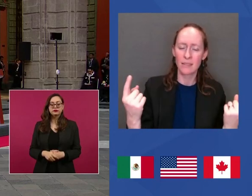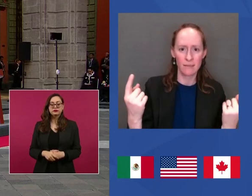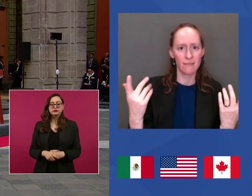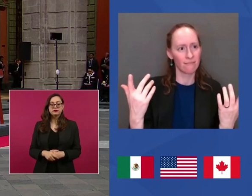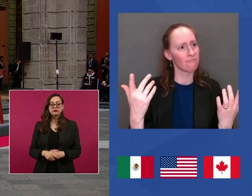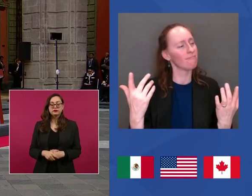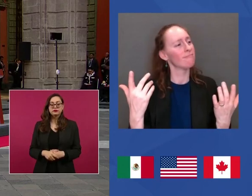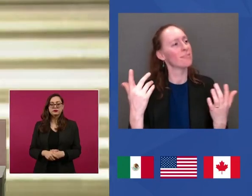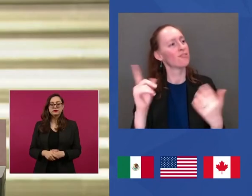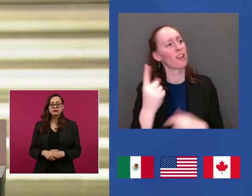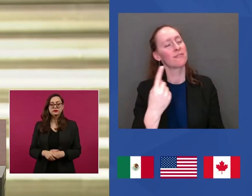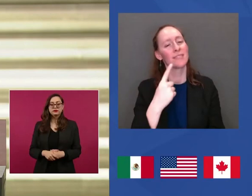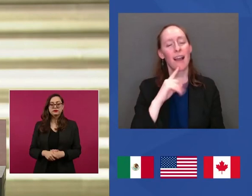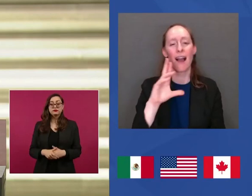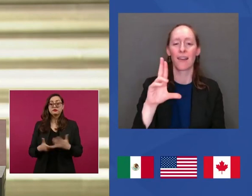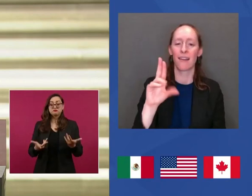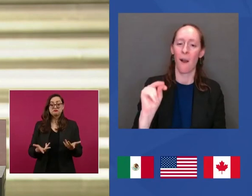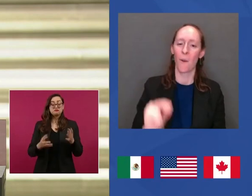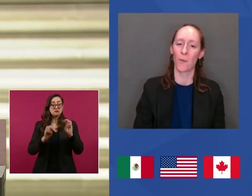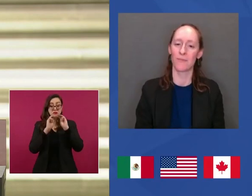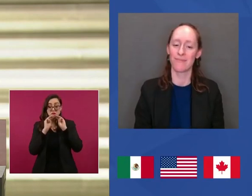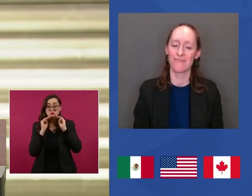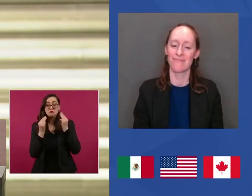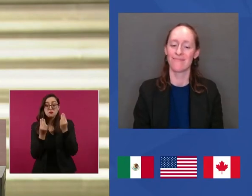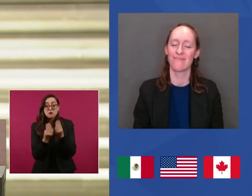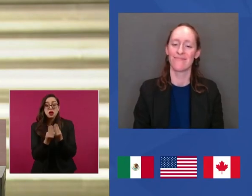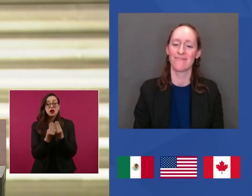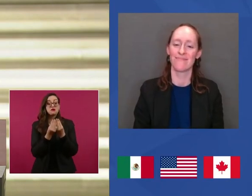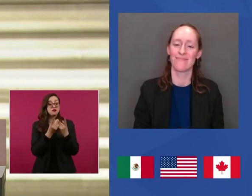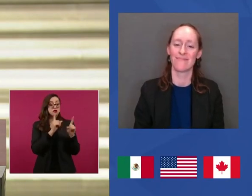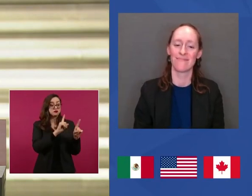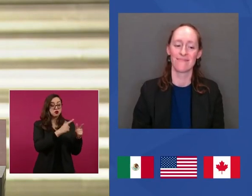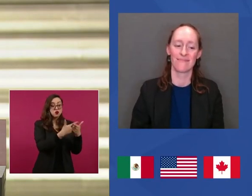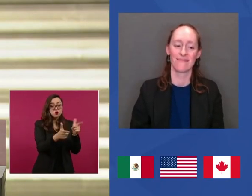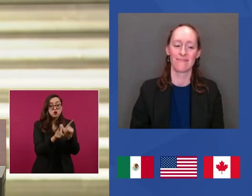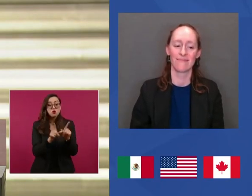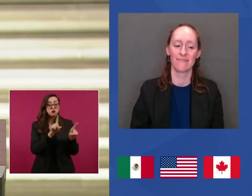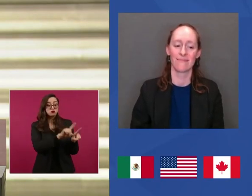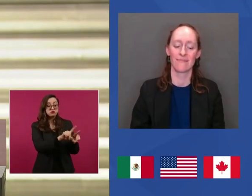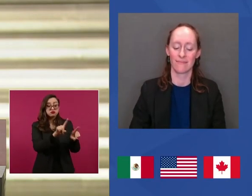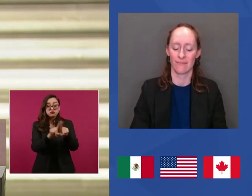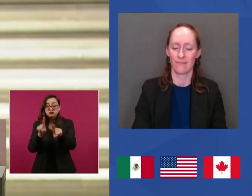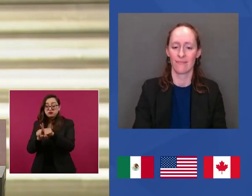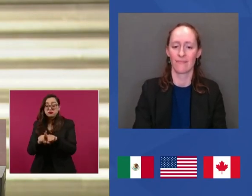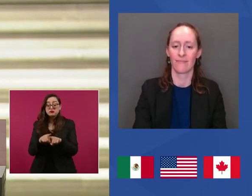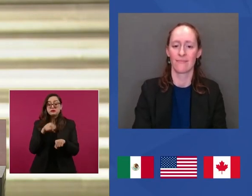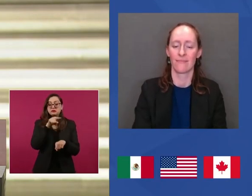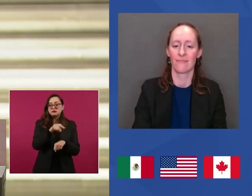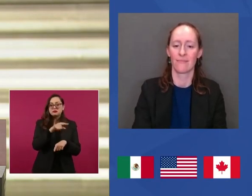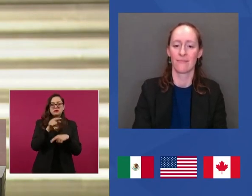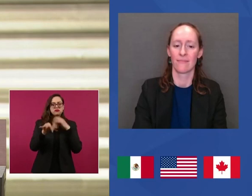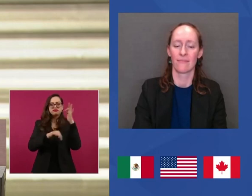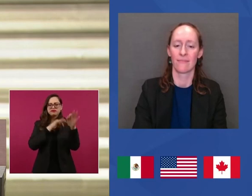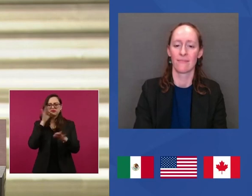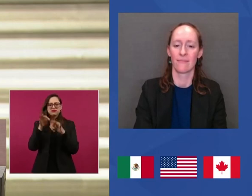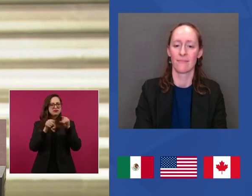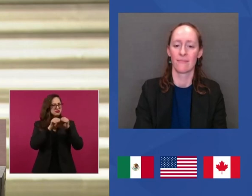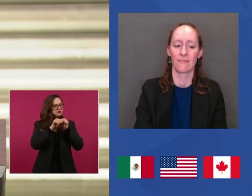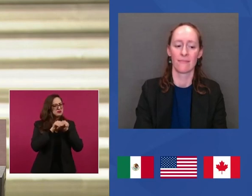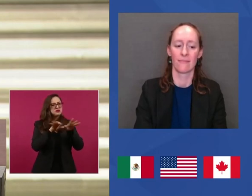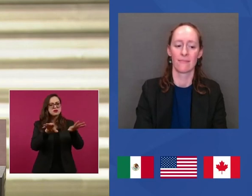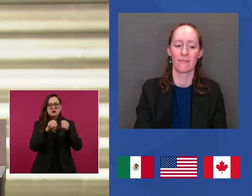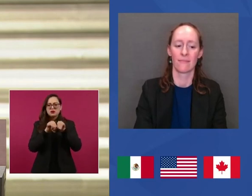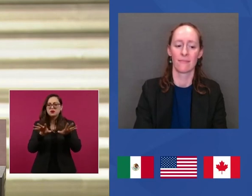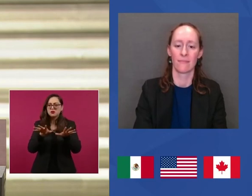Everything related to gangs. There are even series